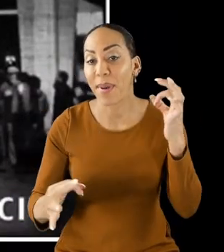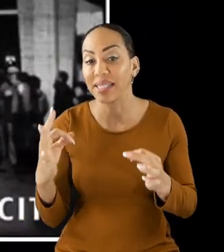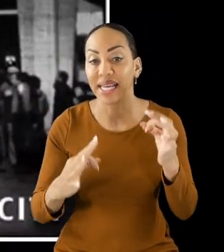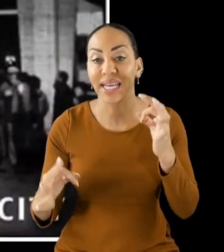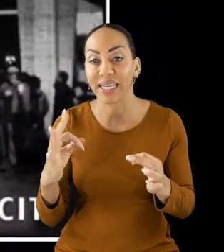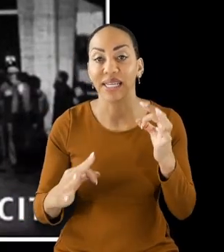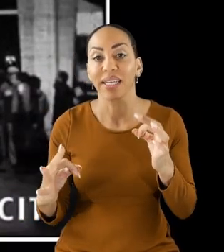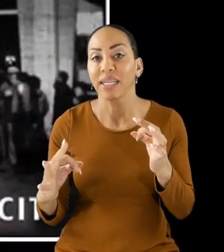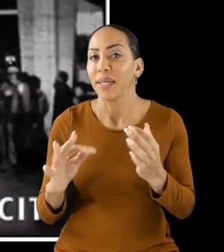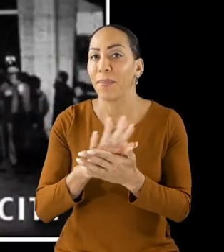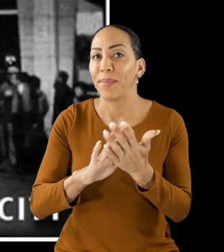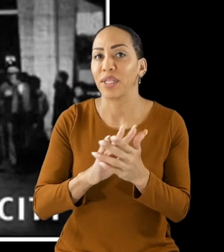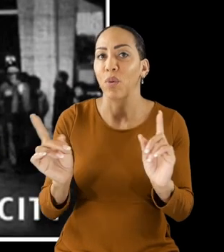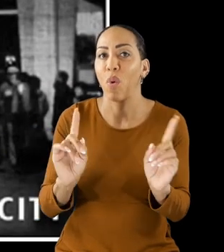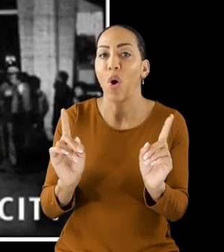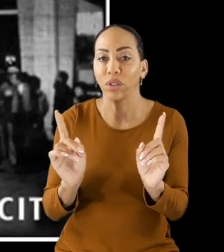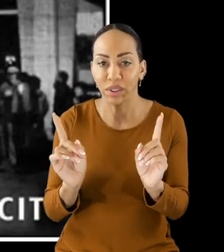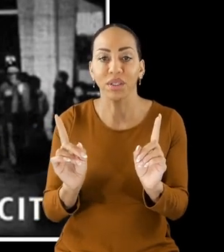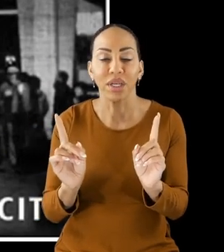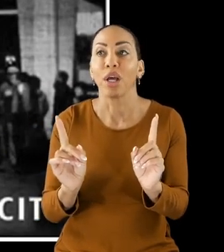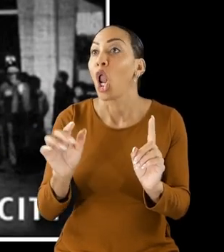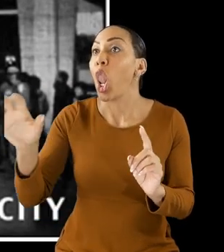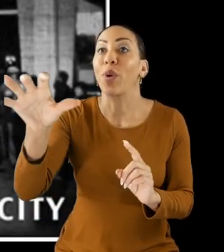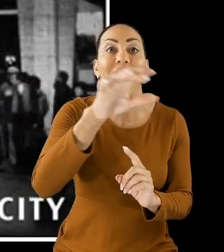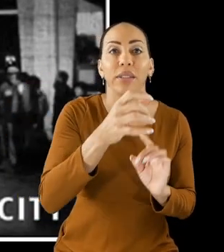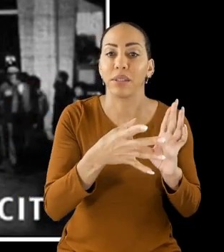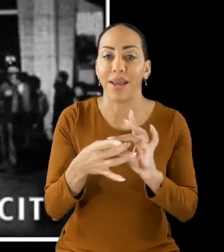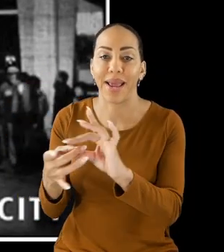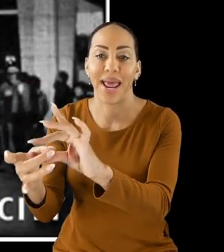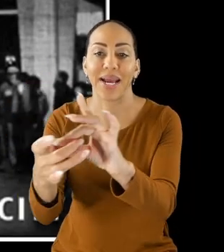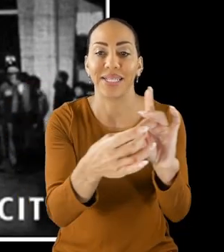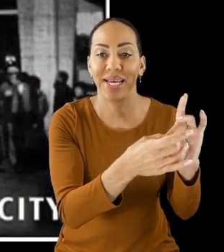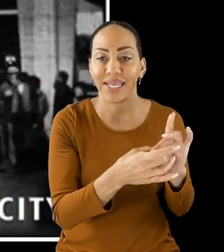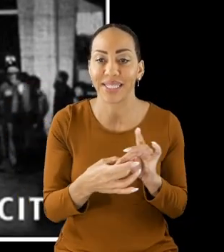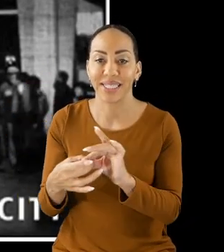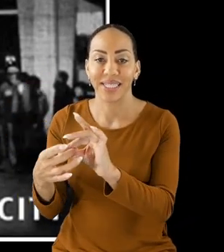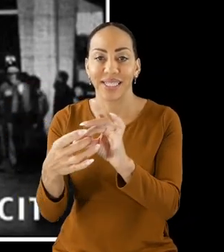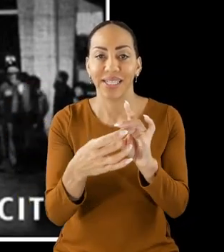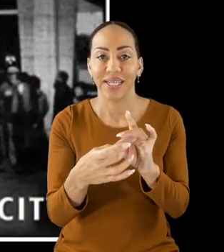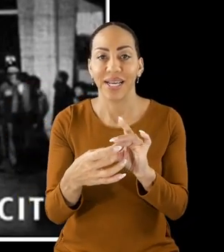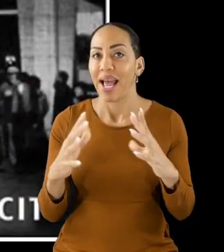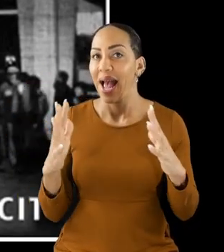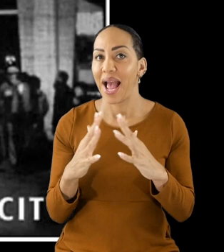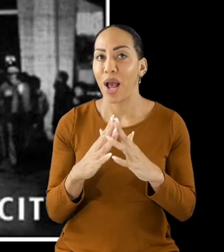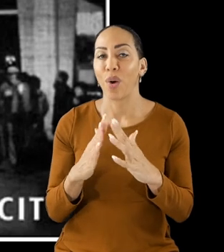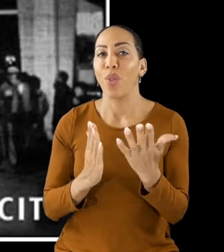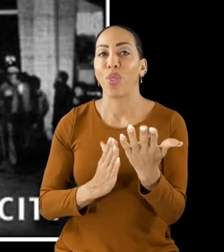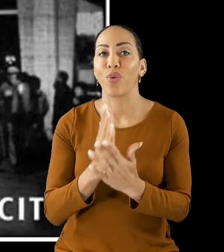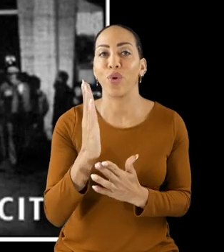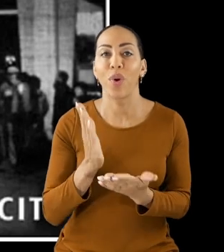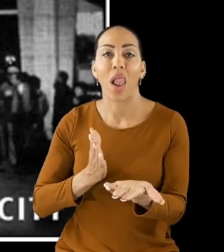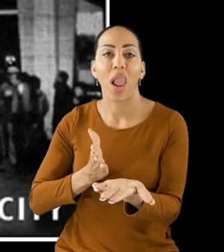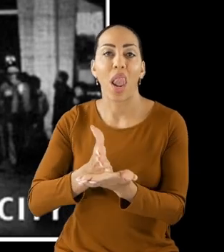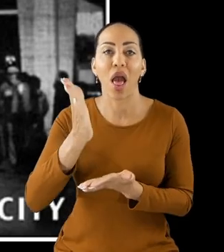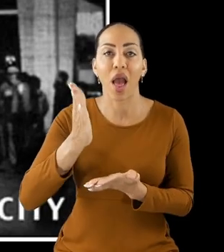and this is what we're working with, basically telematics means connecting remote locations together, was Hole in Space. It used a